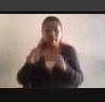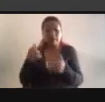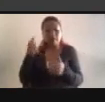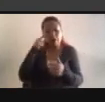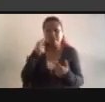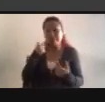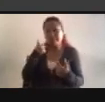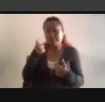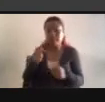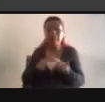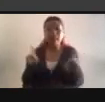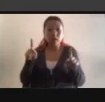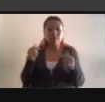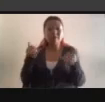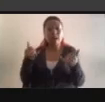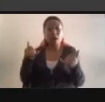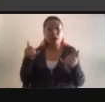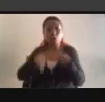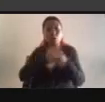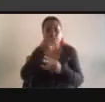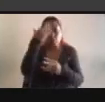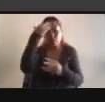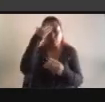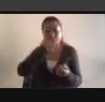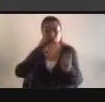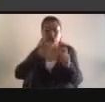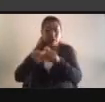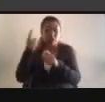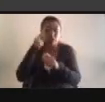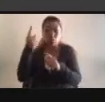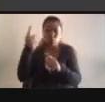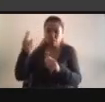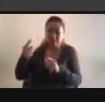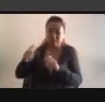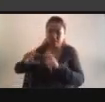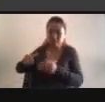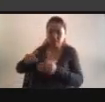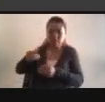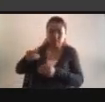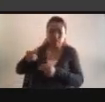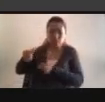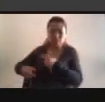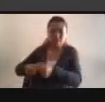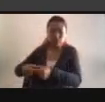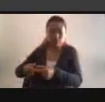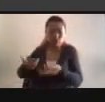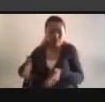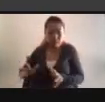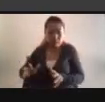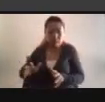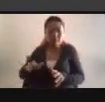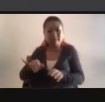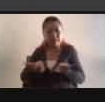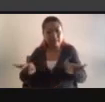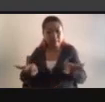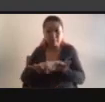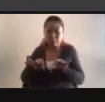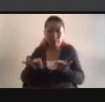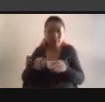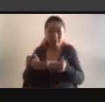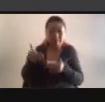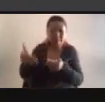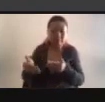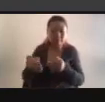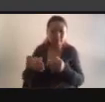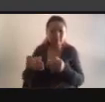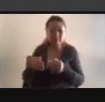changed in awareness just in this one generation. And that's an important milestone.